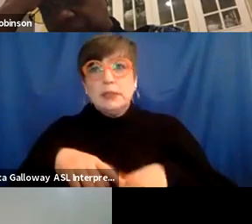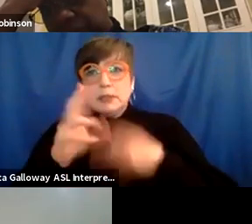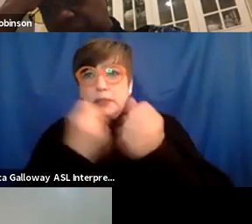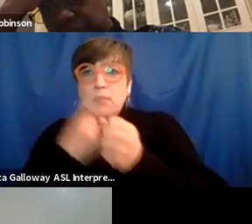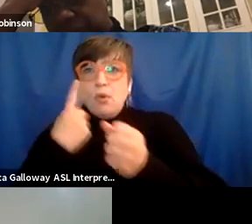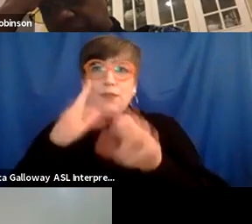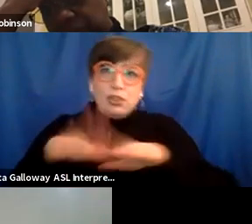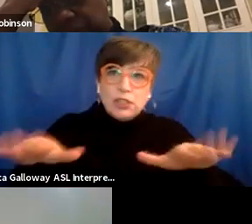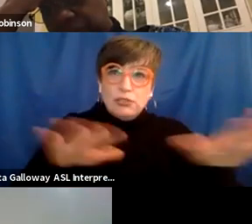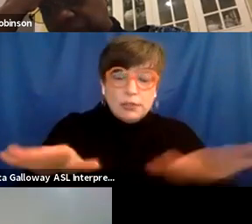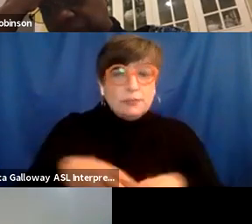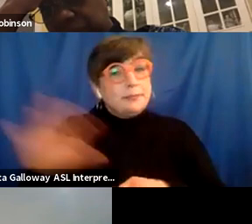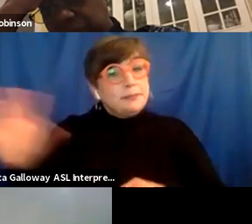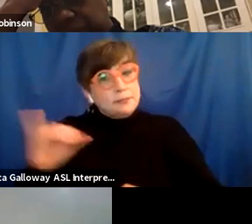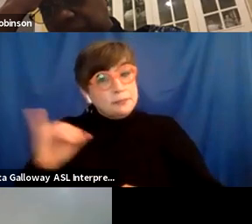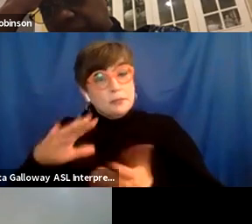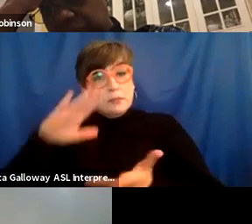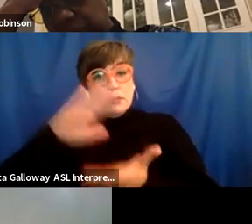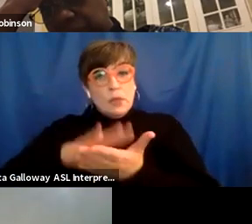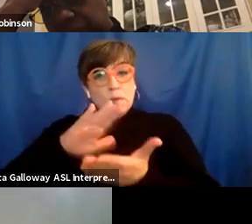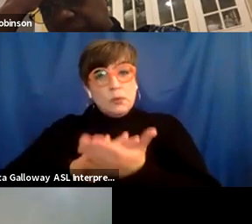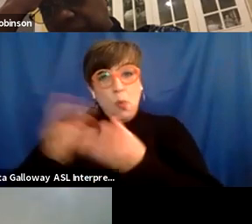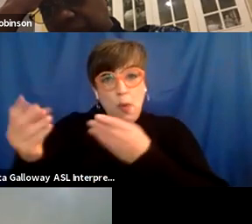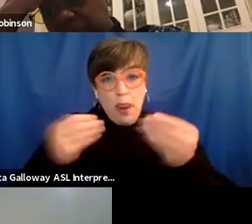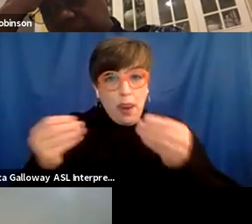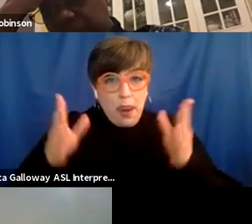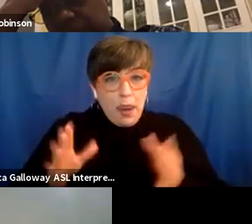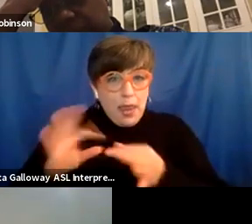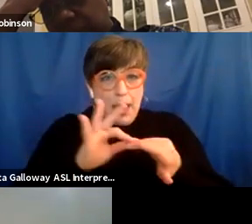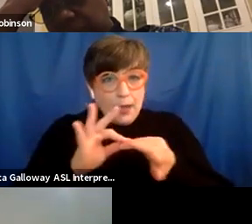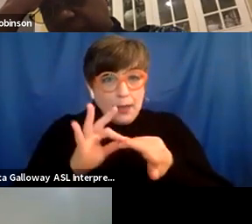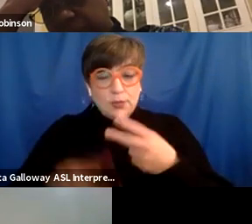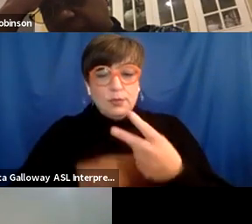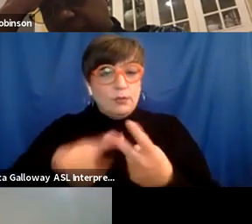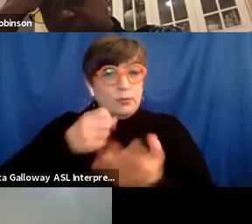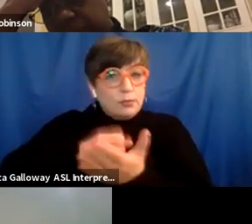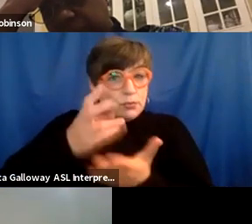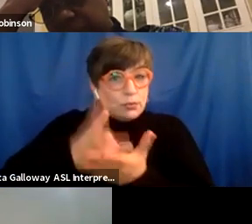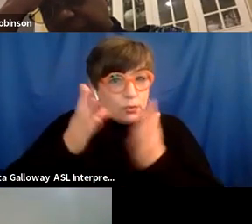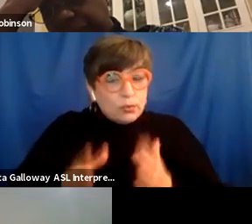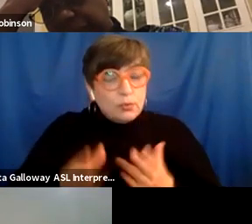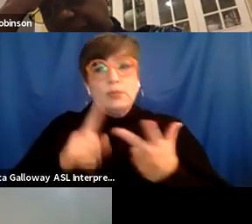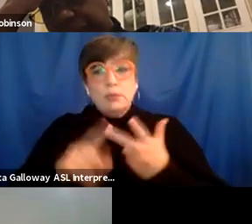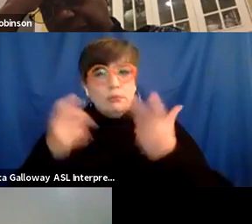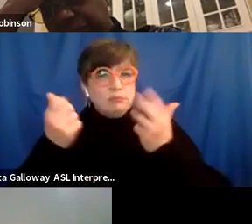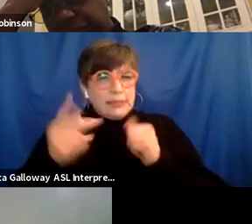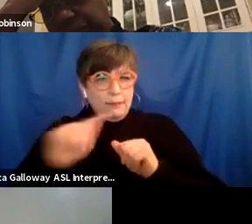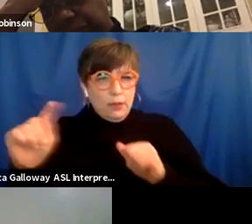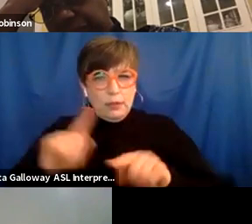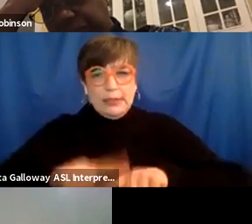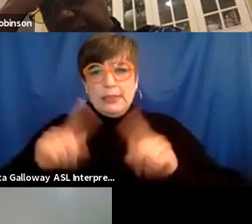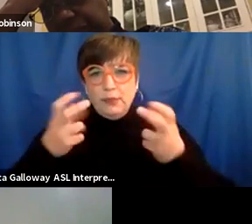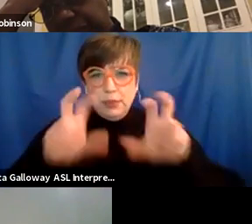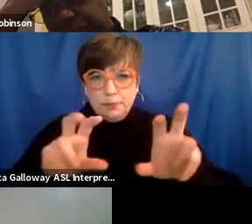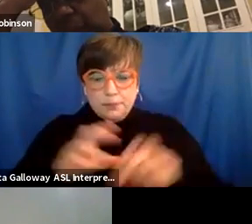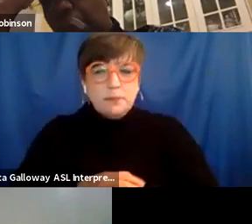children, such as school liaisons, social workers for every school, among many other investments. And the